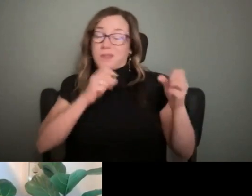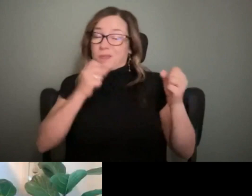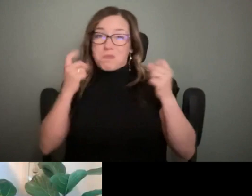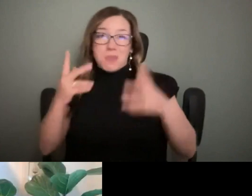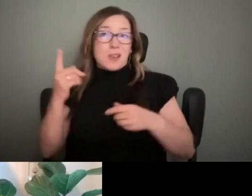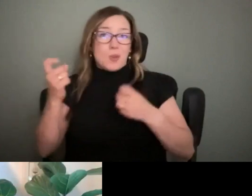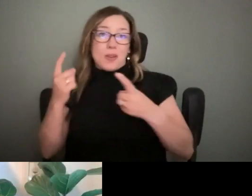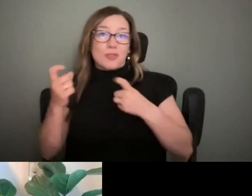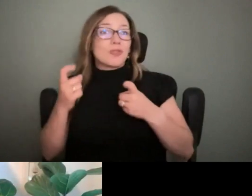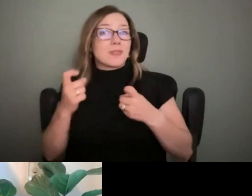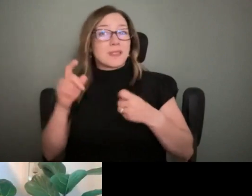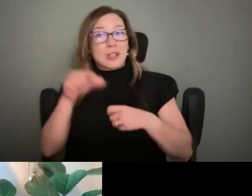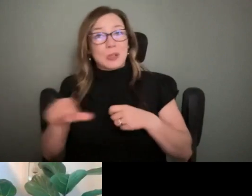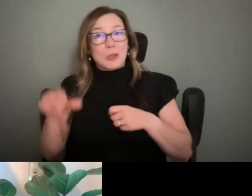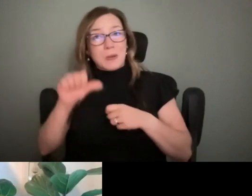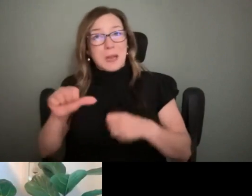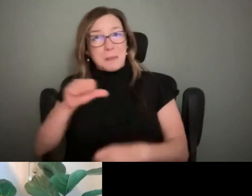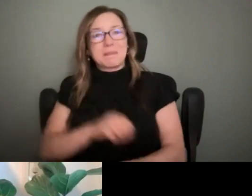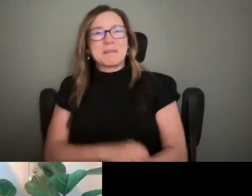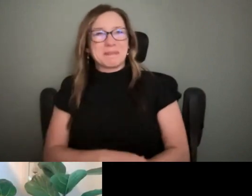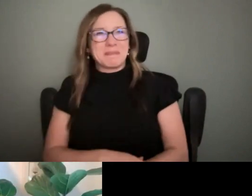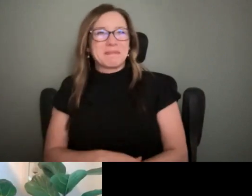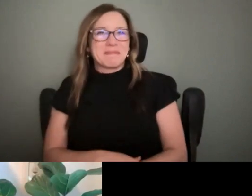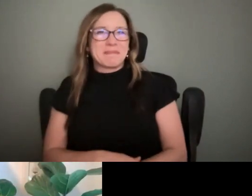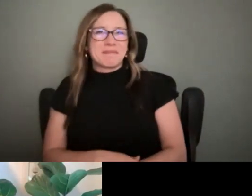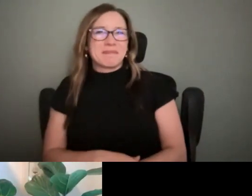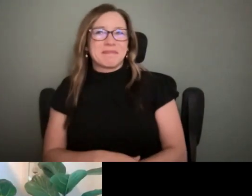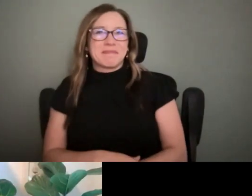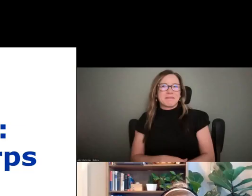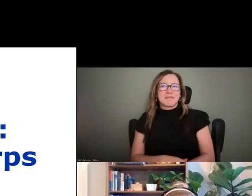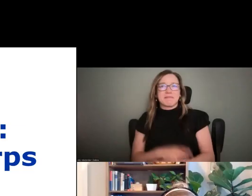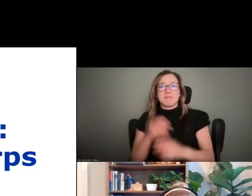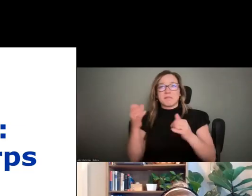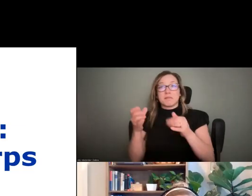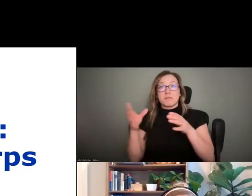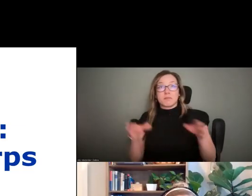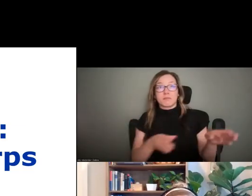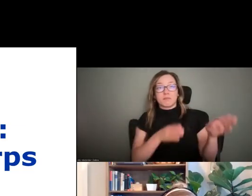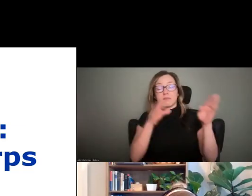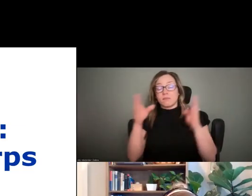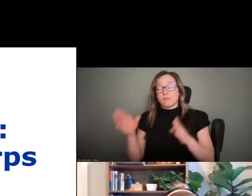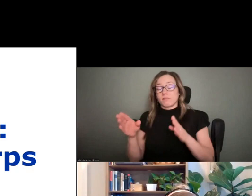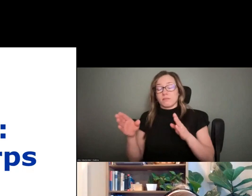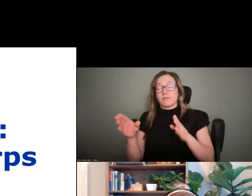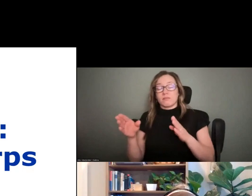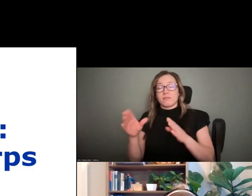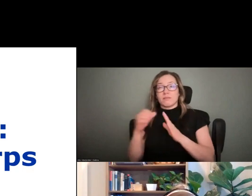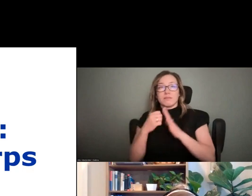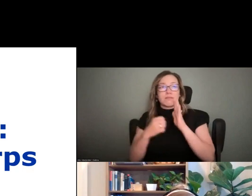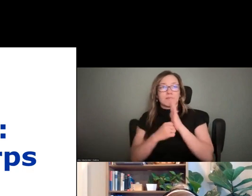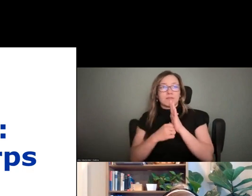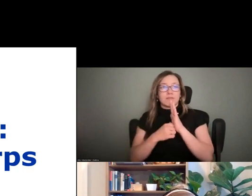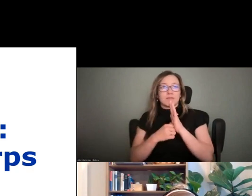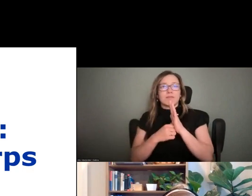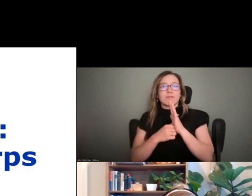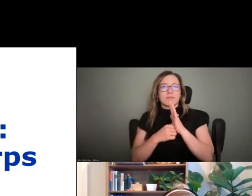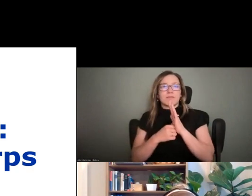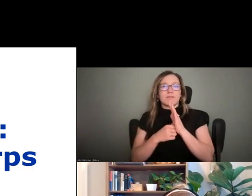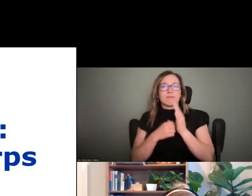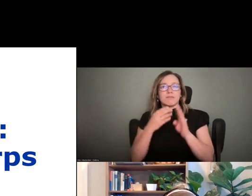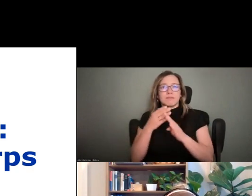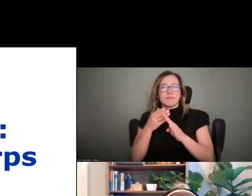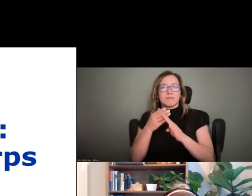that we got into the Q&A box. So we'll pivot to the next section of the agenda. With the earlier framer